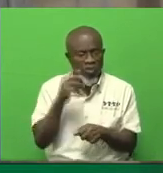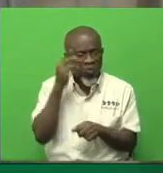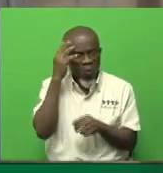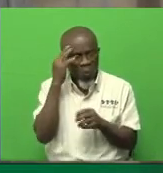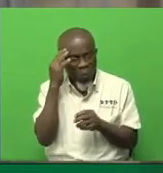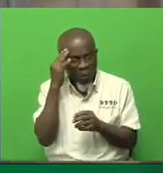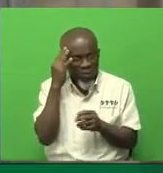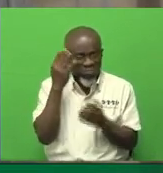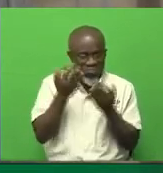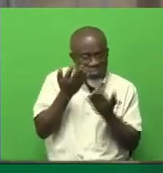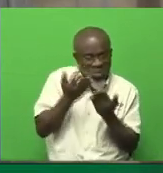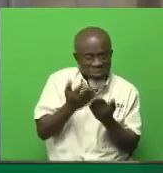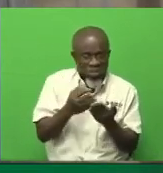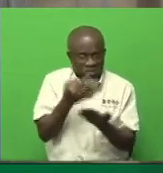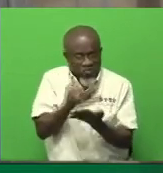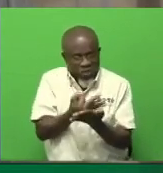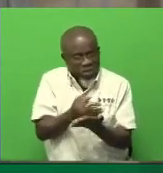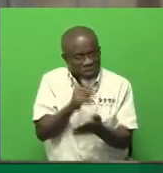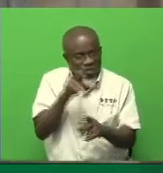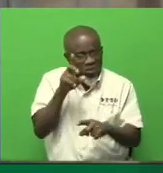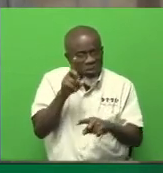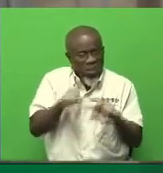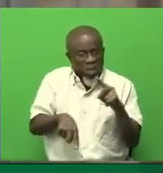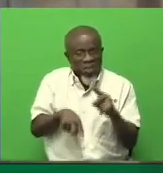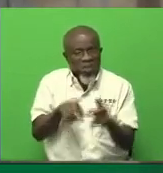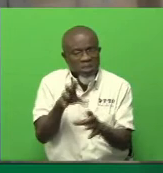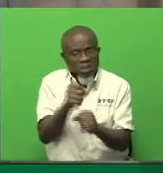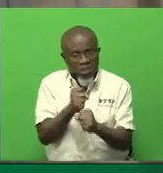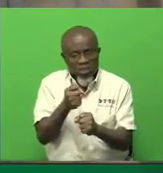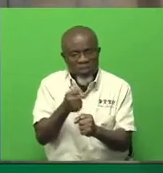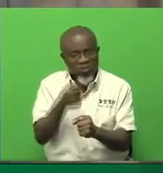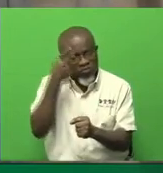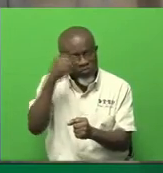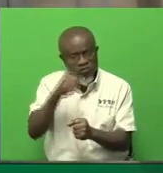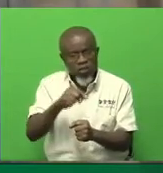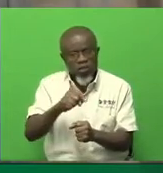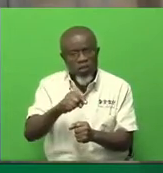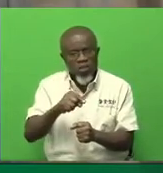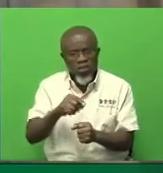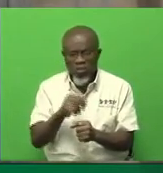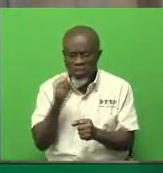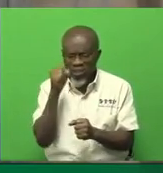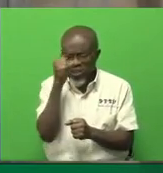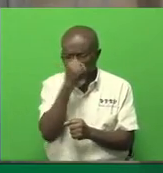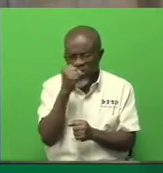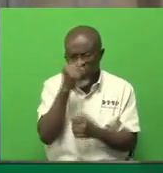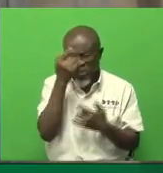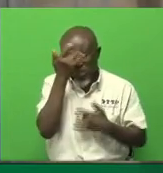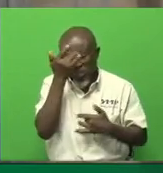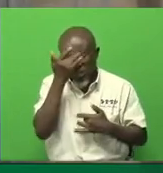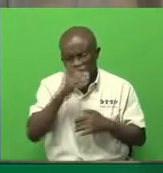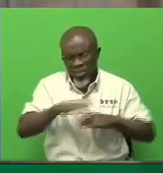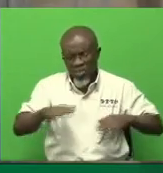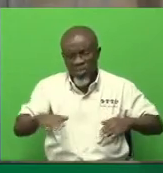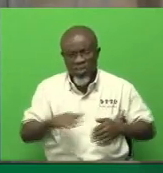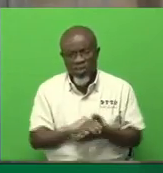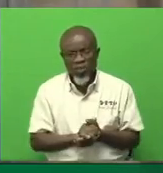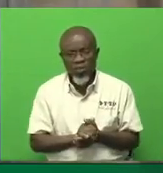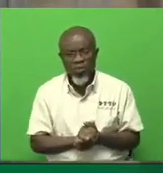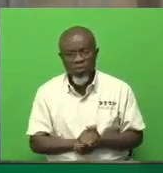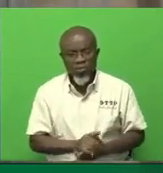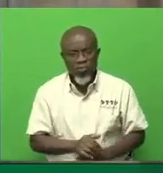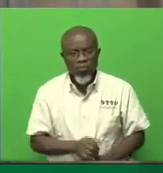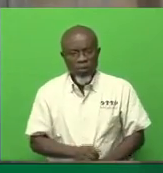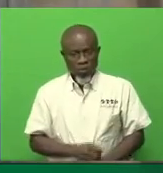seriously ill children Deputy speaker in fact we have Senator dial Singh advocating